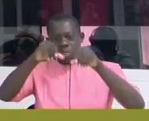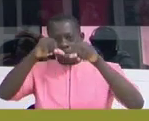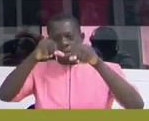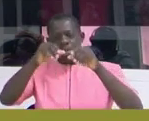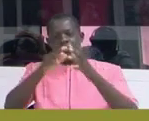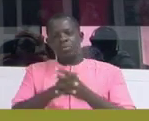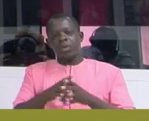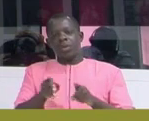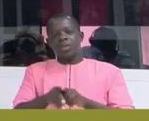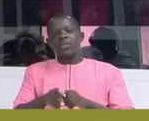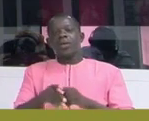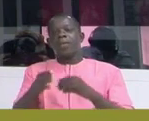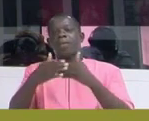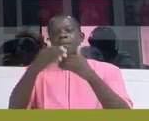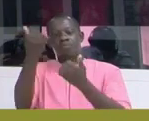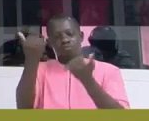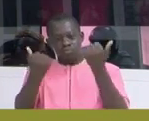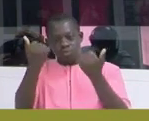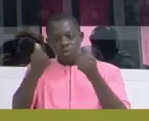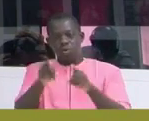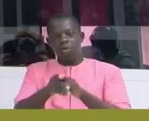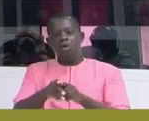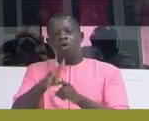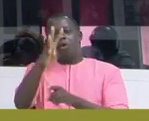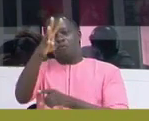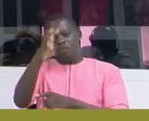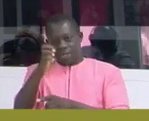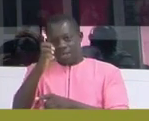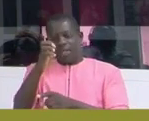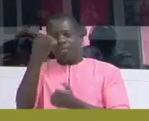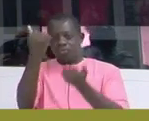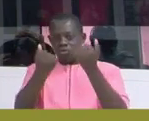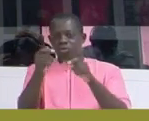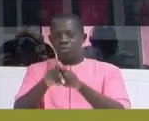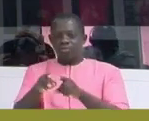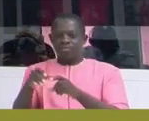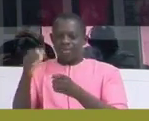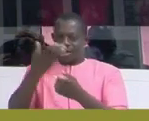he wanted sand. 40 trips.